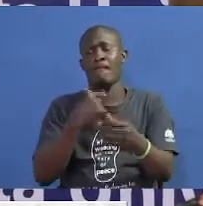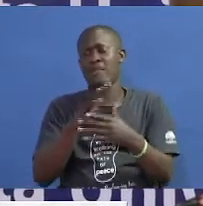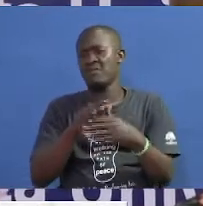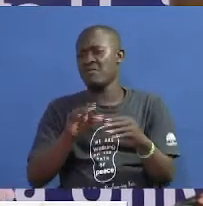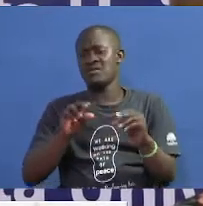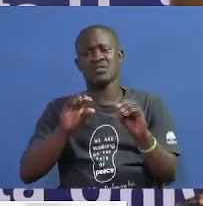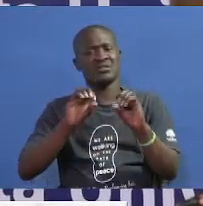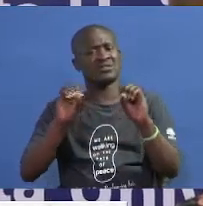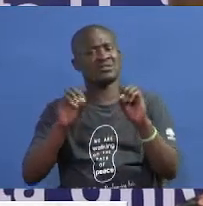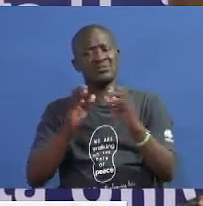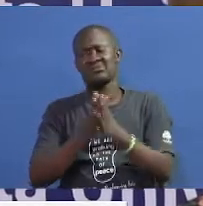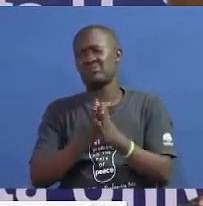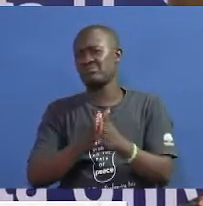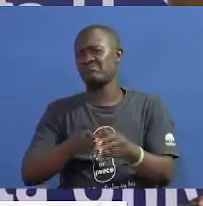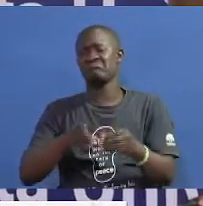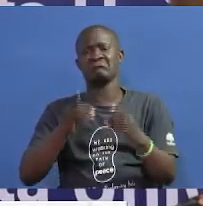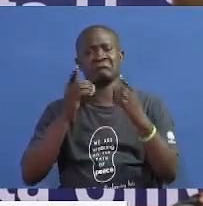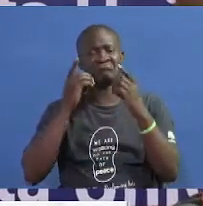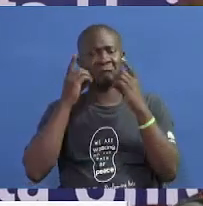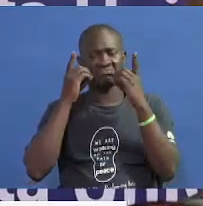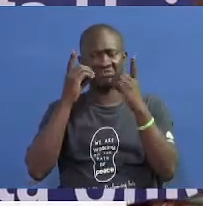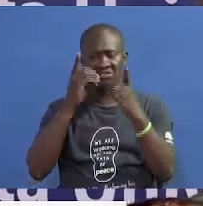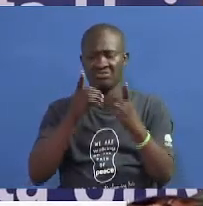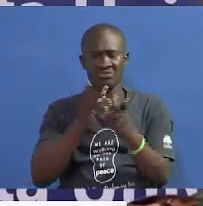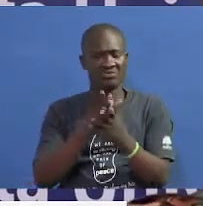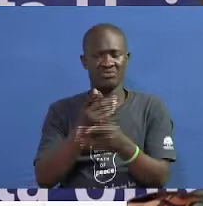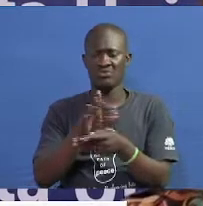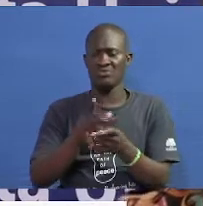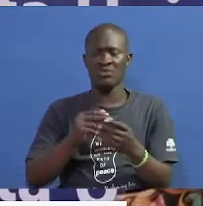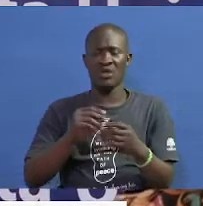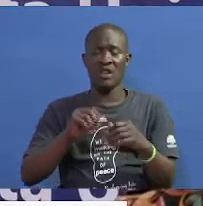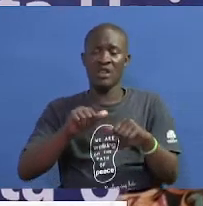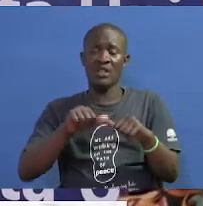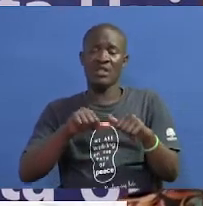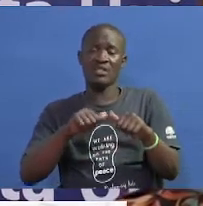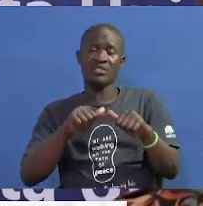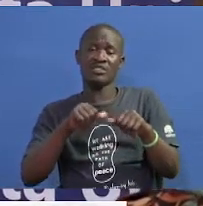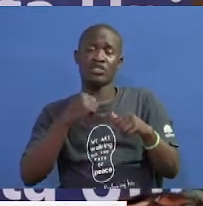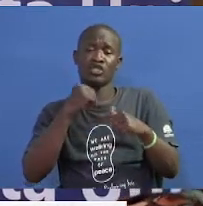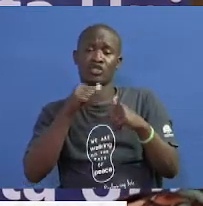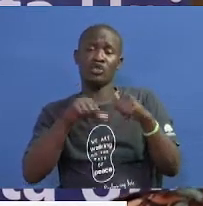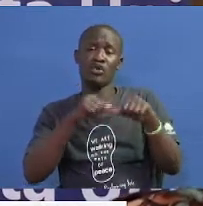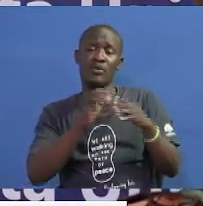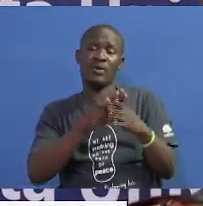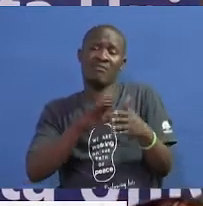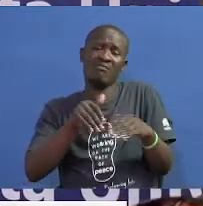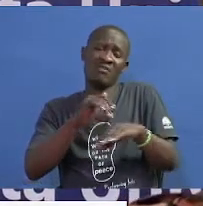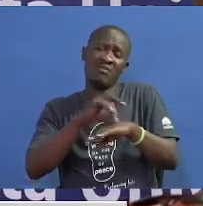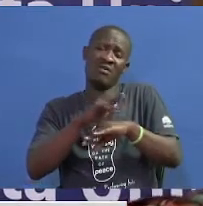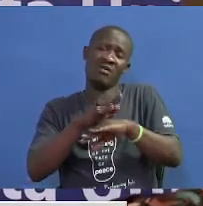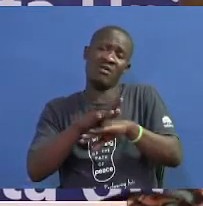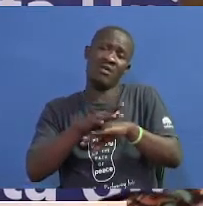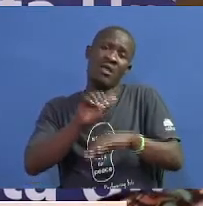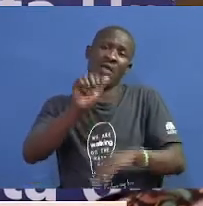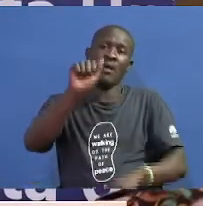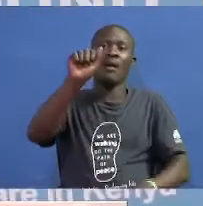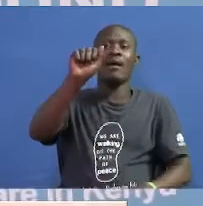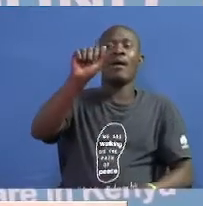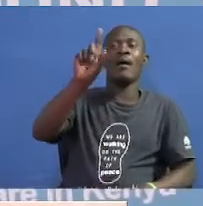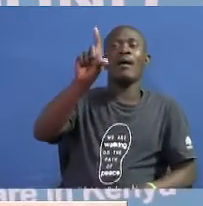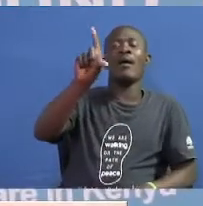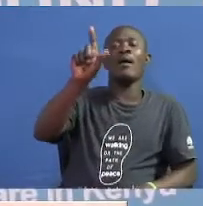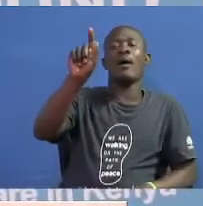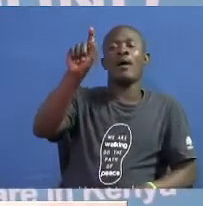there's no doubt about it, is going to save lives in Kenya. Let's talk about how early the ultrasound should be performed, because I